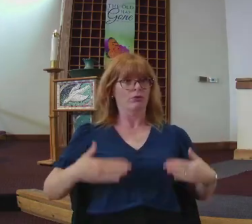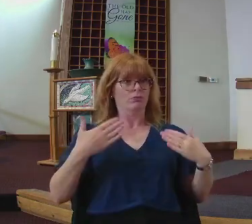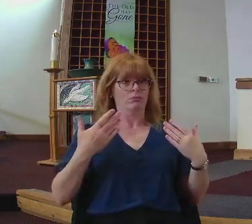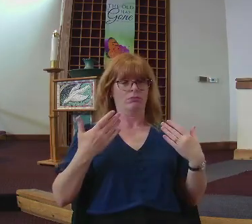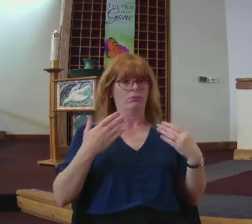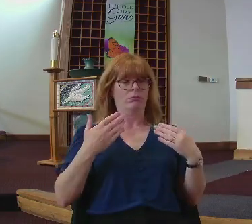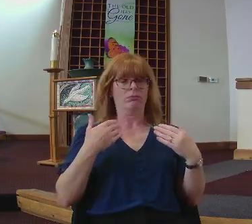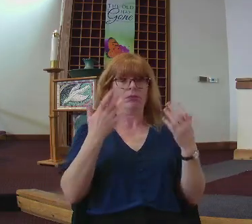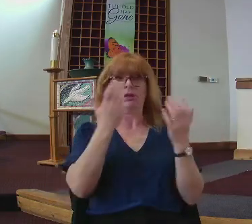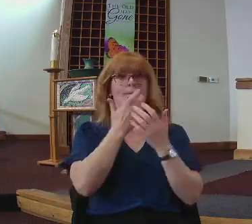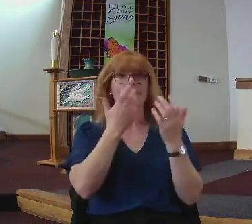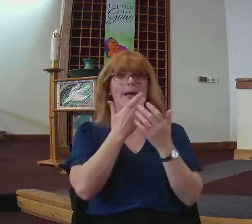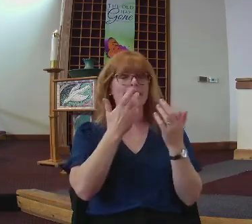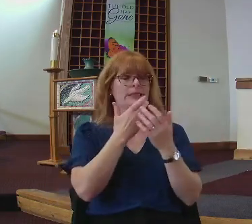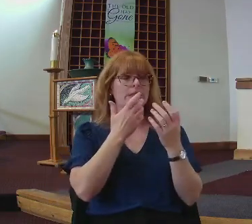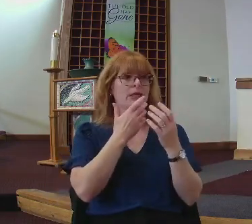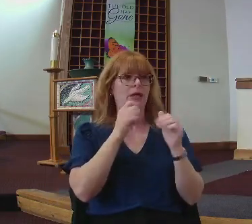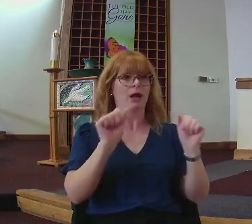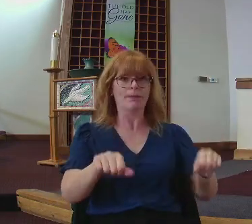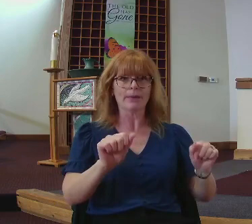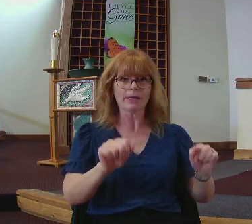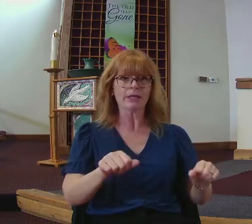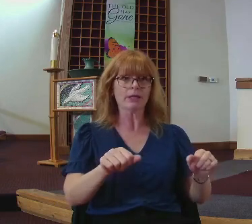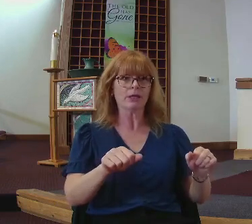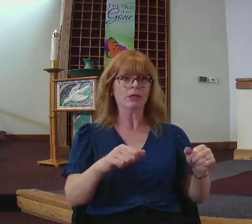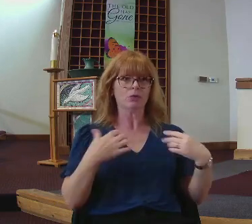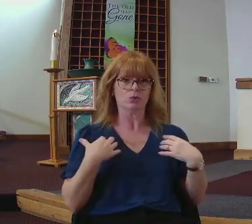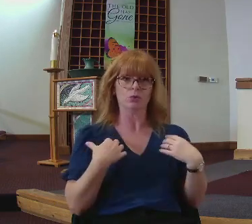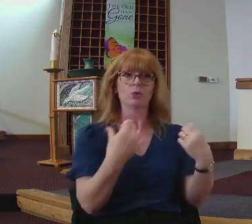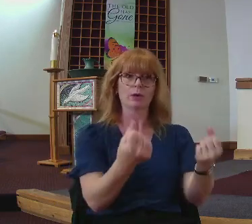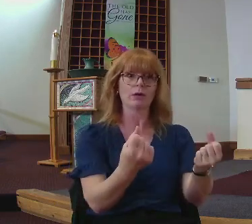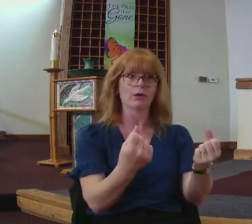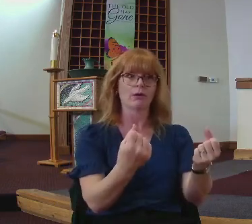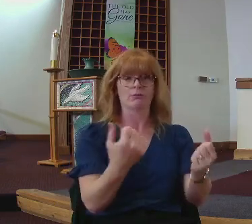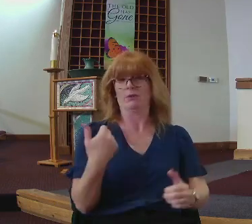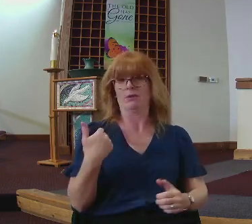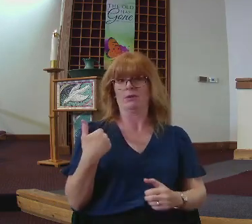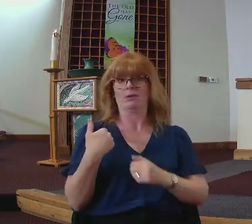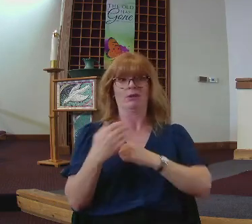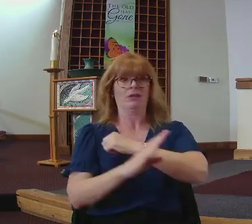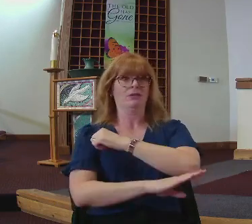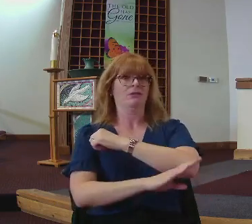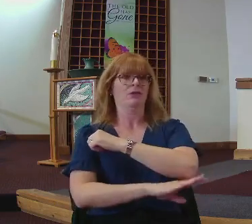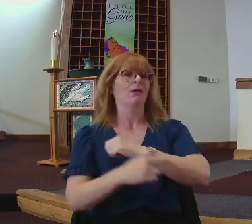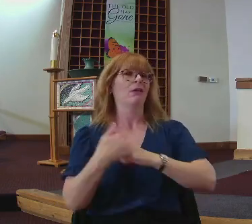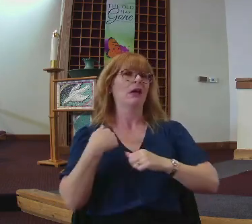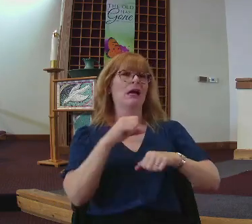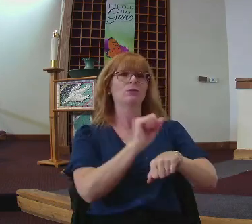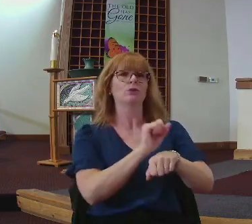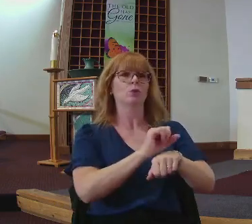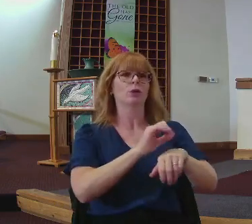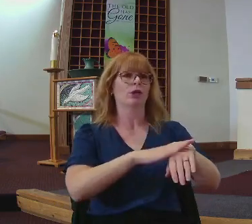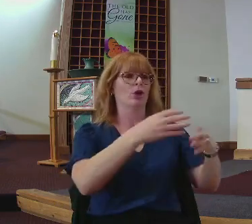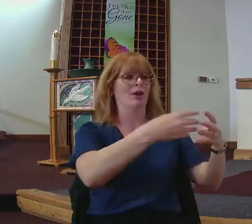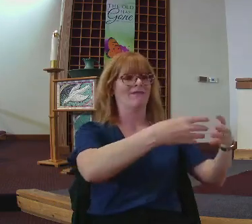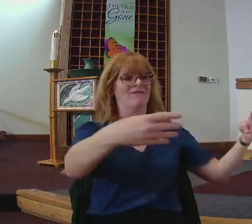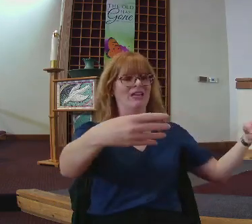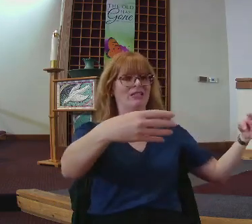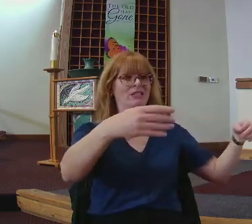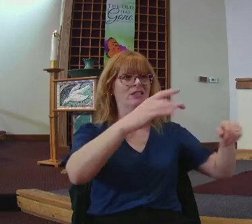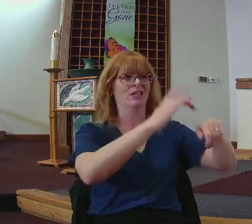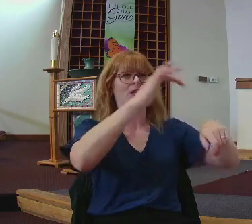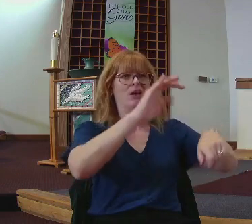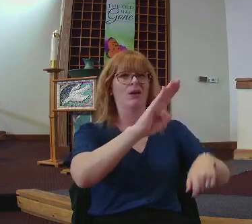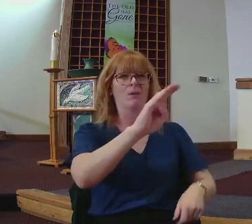an amazing ability to heal. This last fall, I was working on a barbed wire fence, and I got a